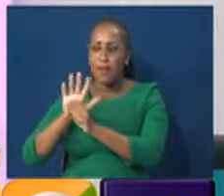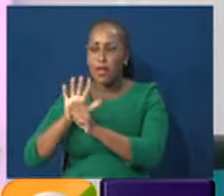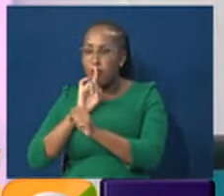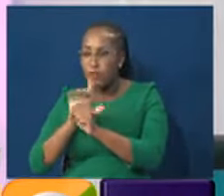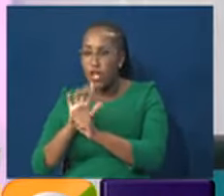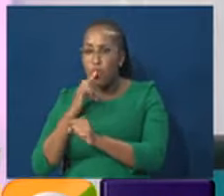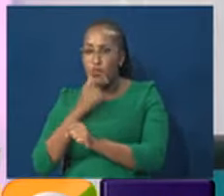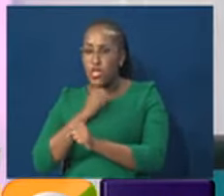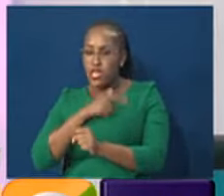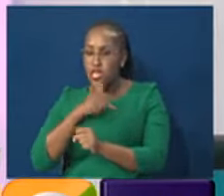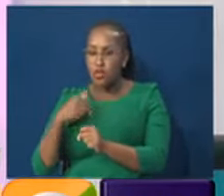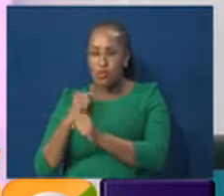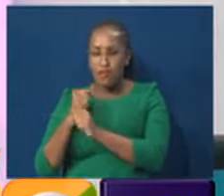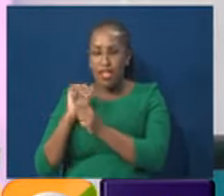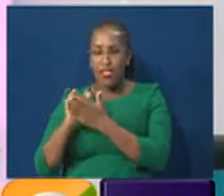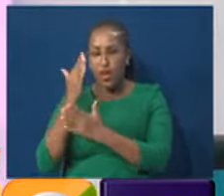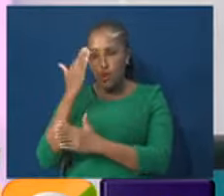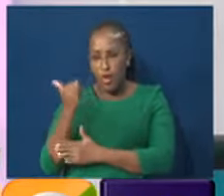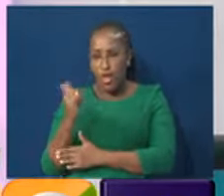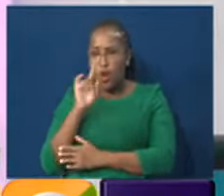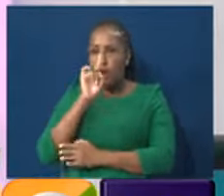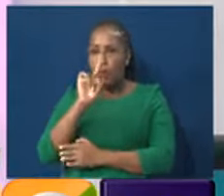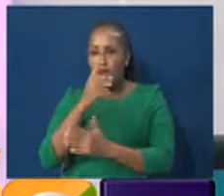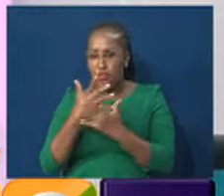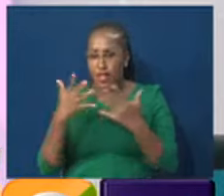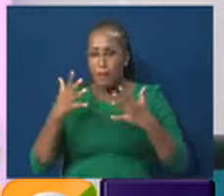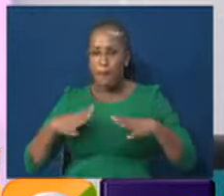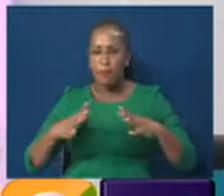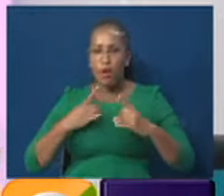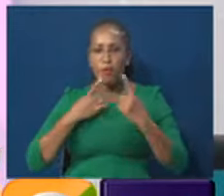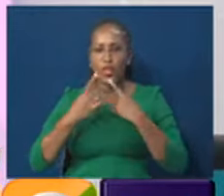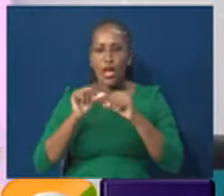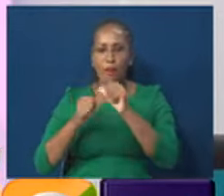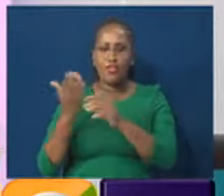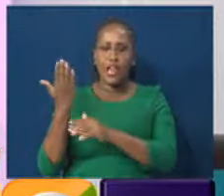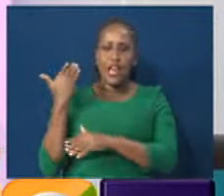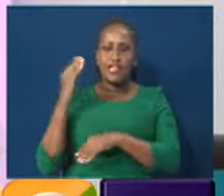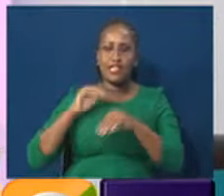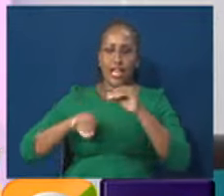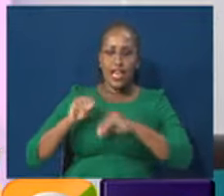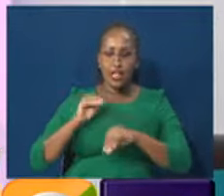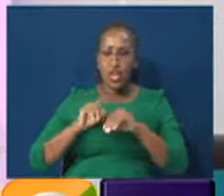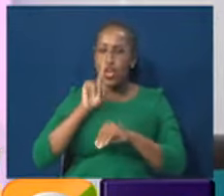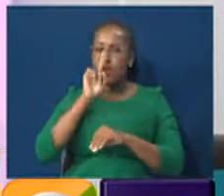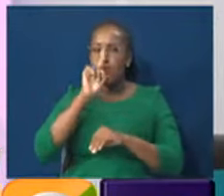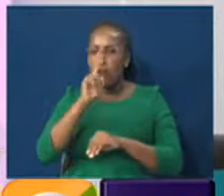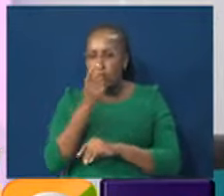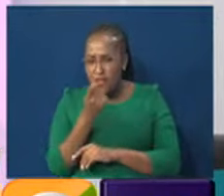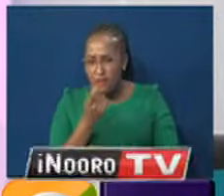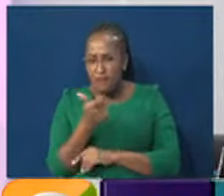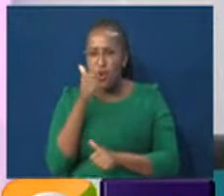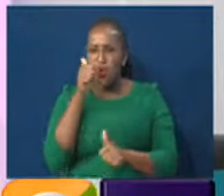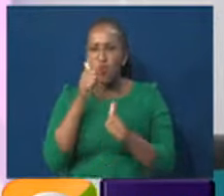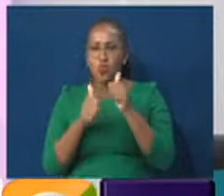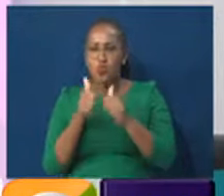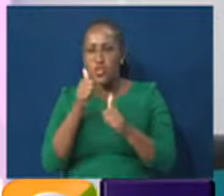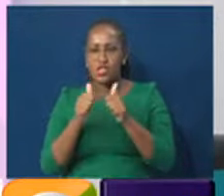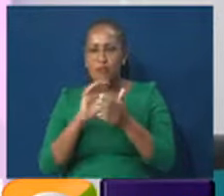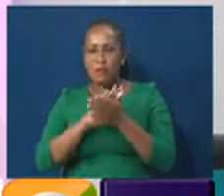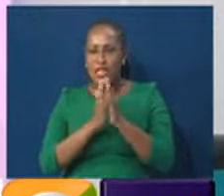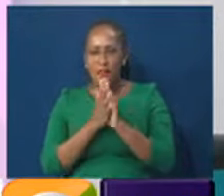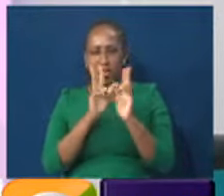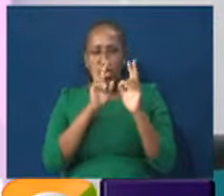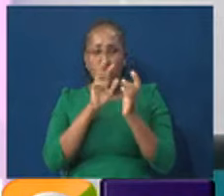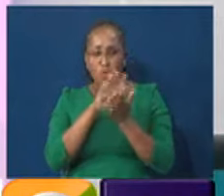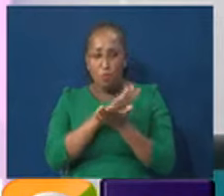it? One of the things that people have talked about the last elections was that it's one of the few that has really been issue-based. And